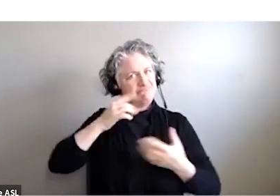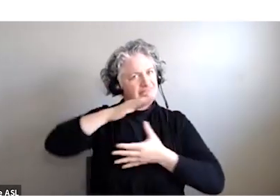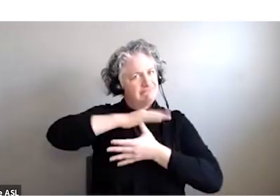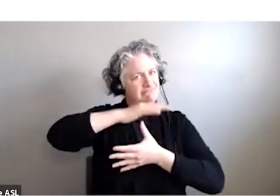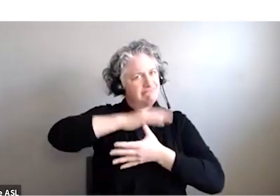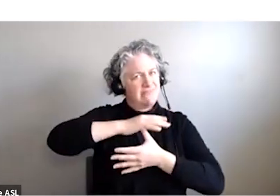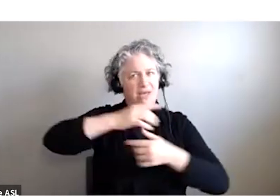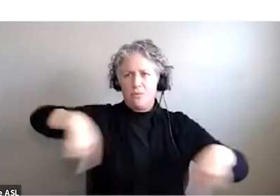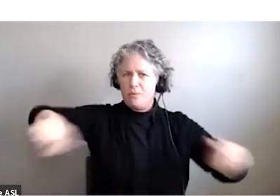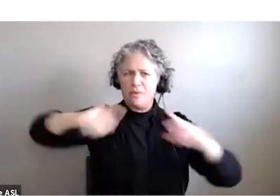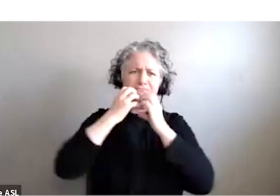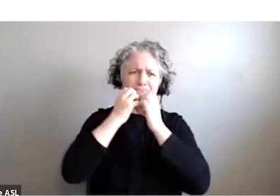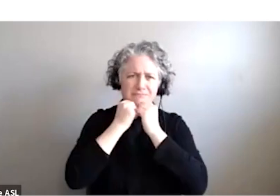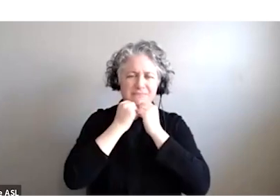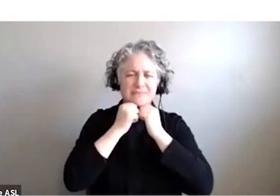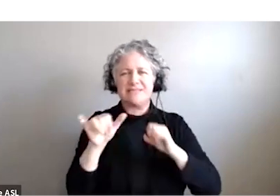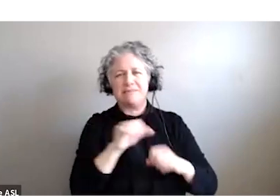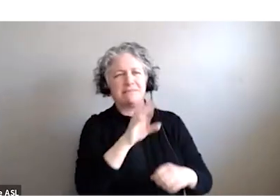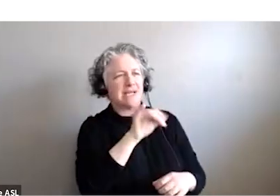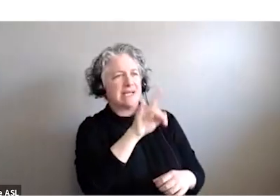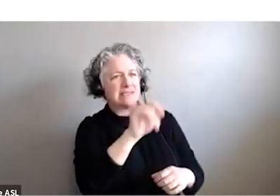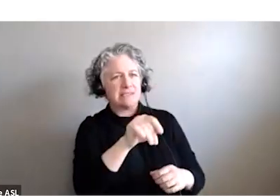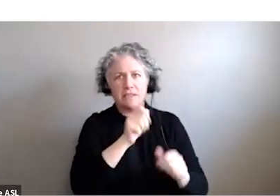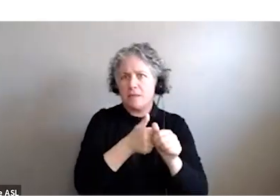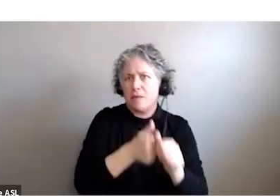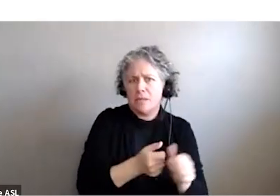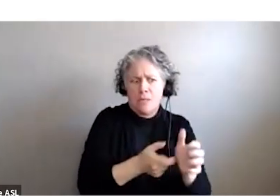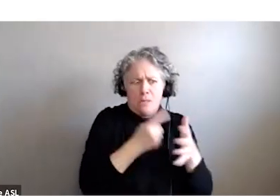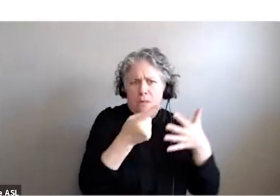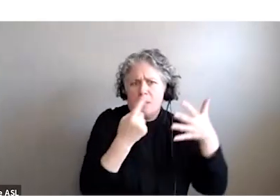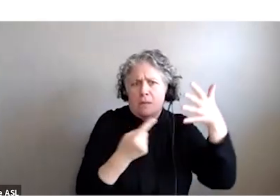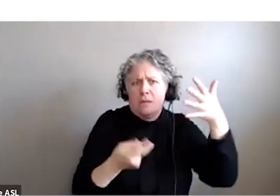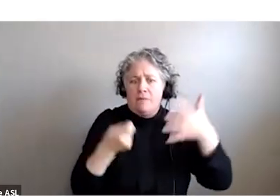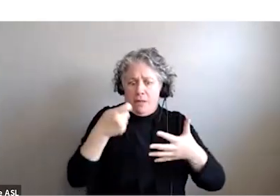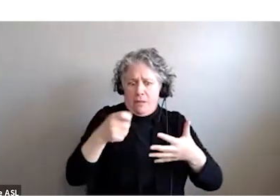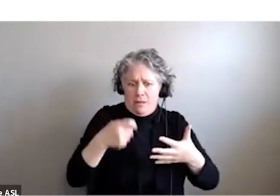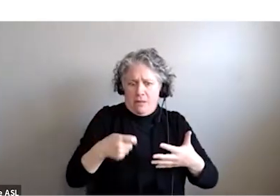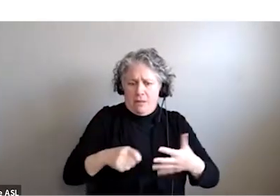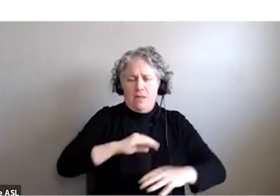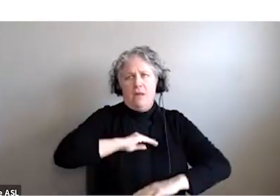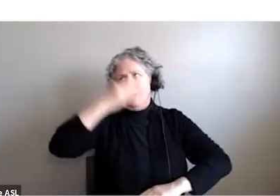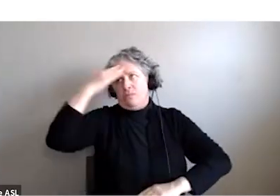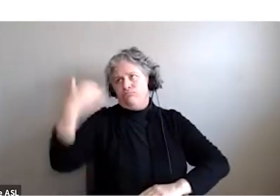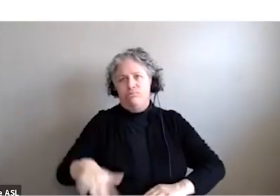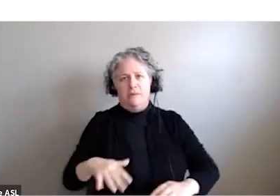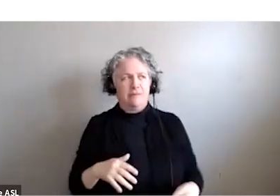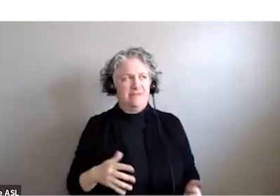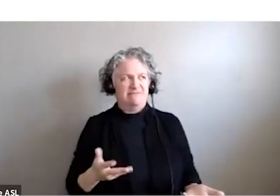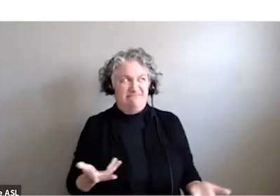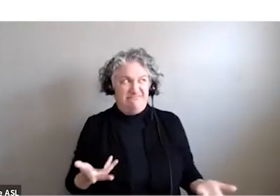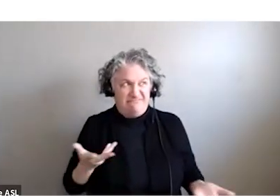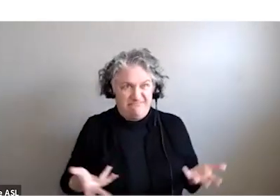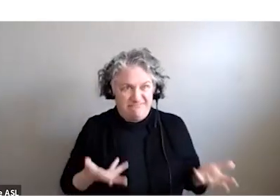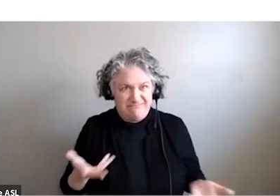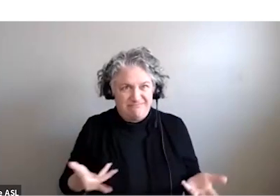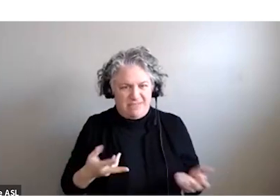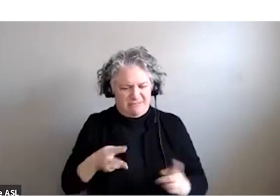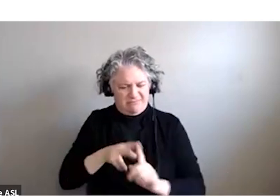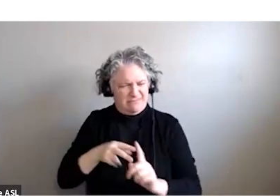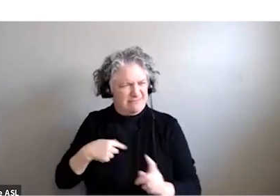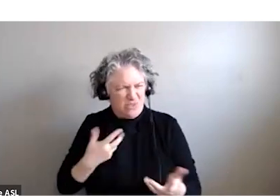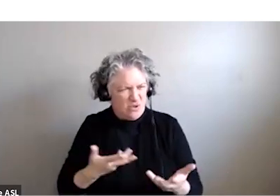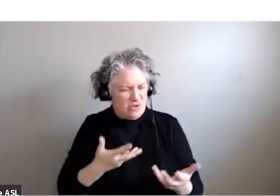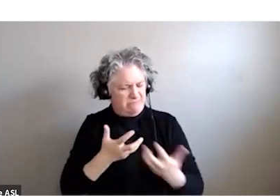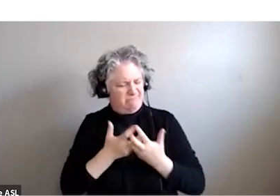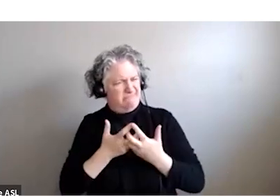Mandy, compliance and checkbox is often what sometimes comes through when we're implementing accessibility, and I didn't want to go through that.